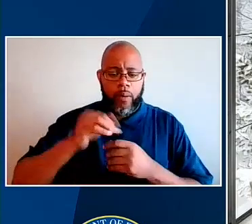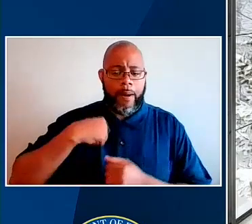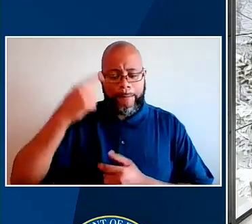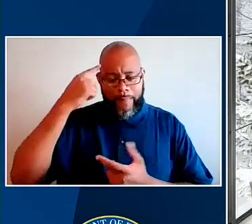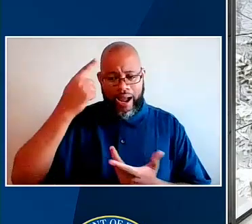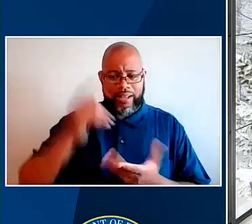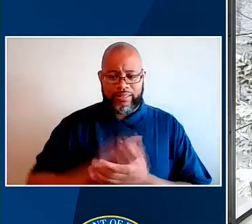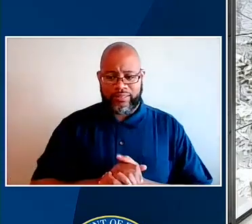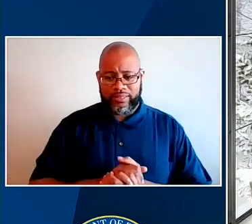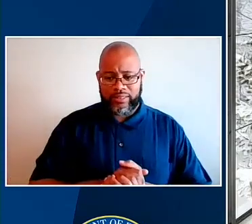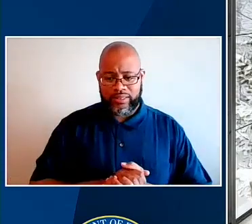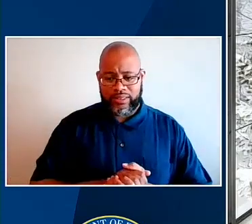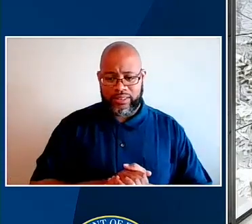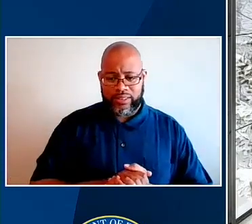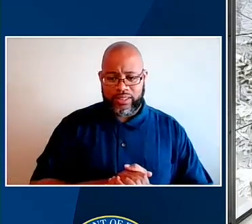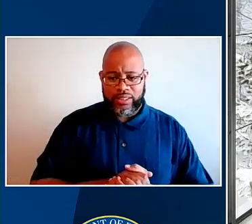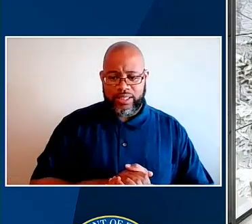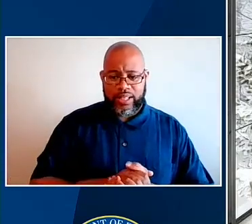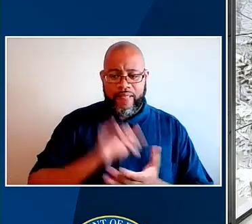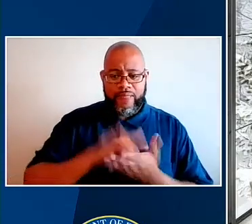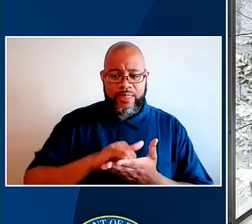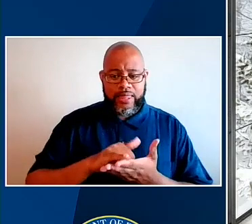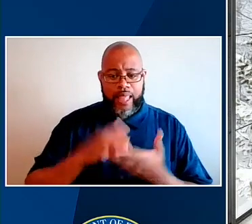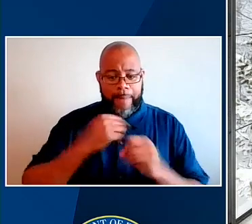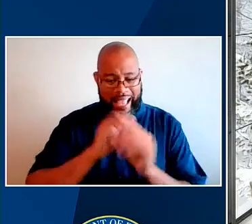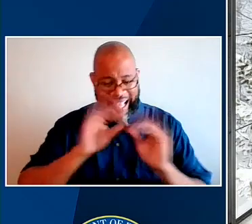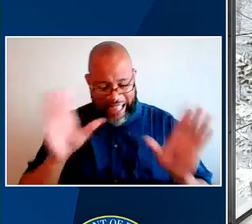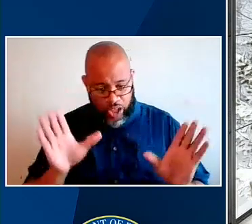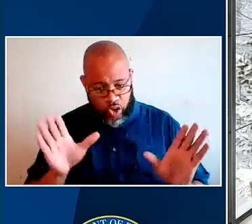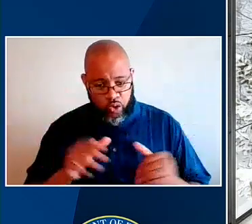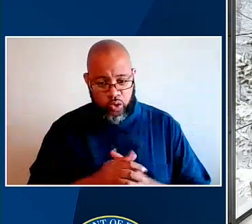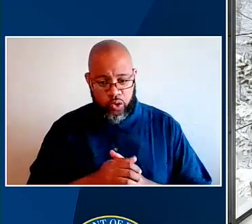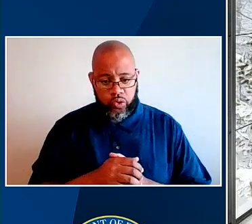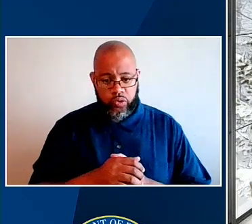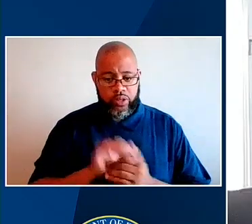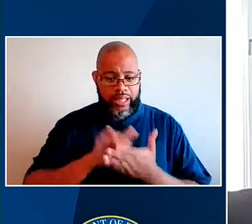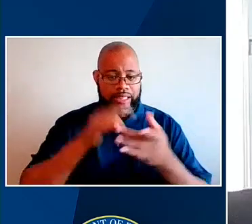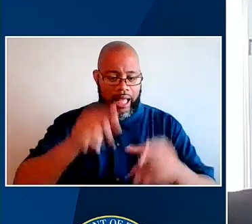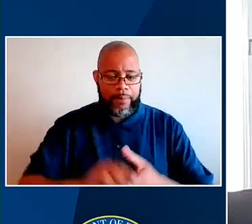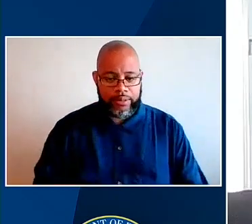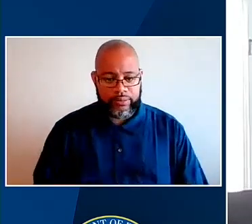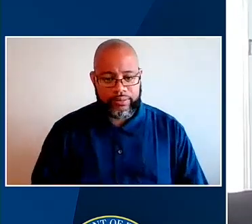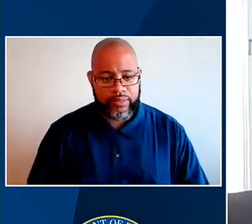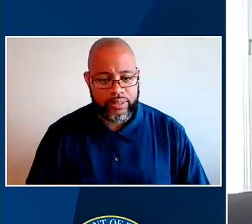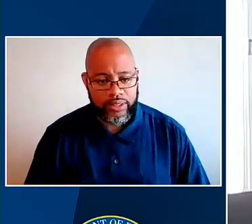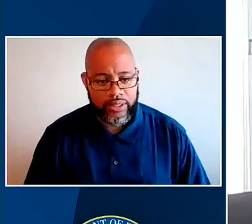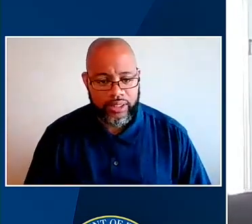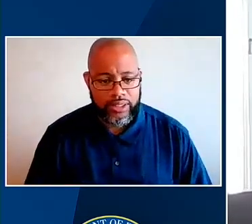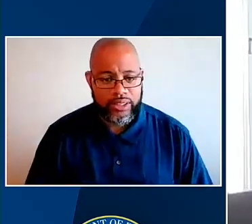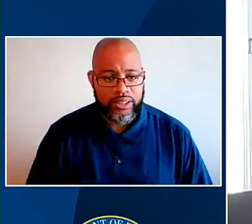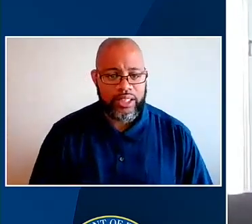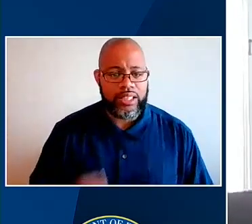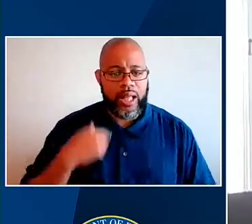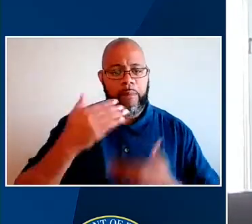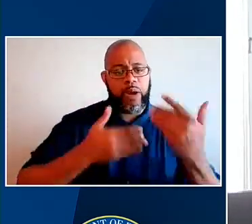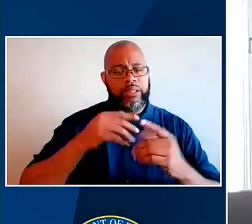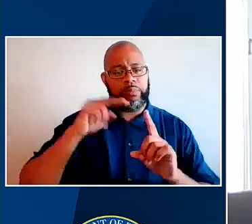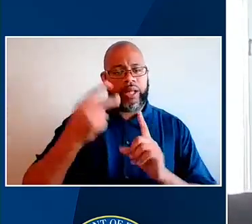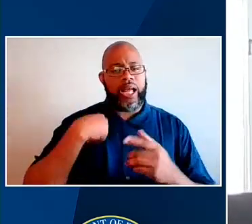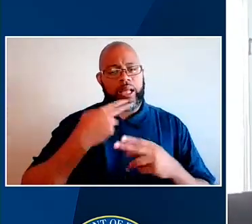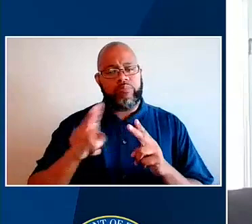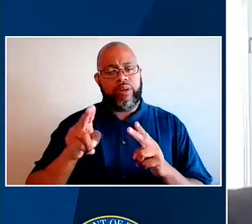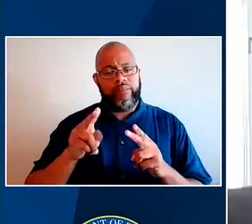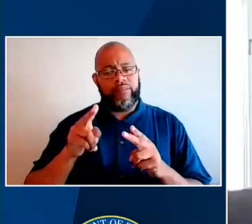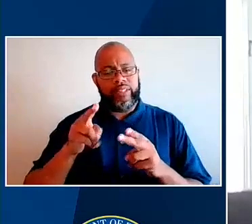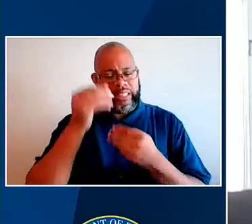word, that's made clear when that is taking place. I just, from a process perspective, I can just briefly weigh in,